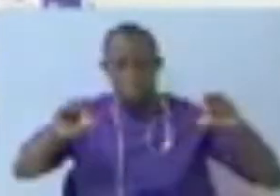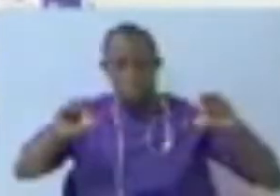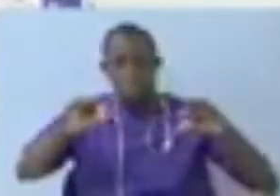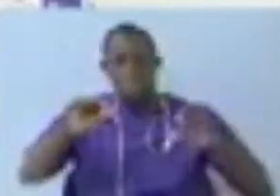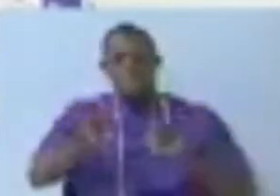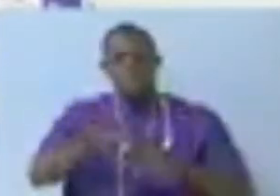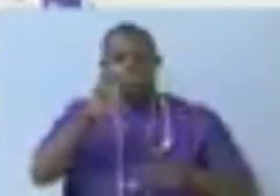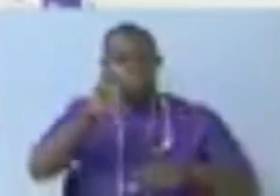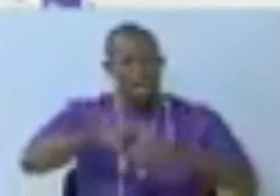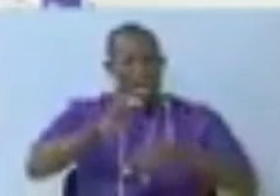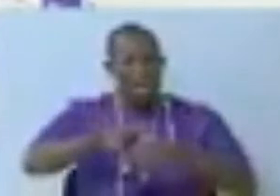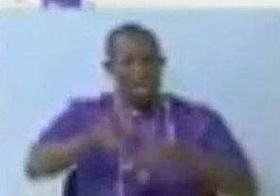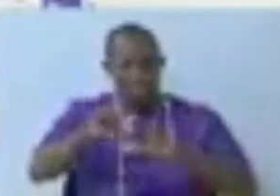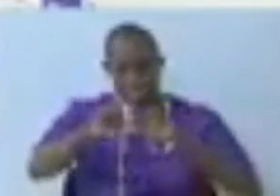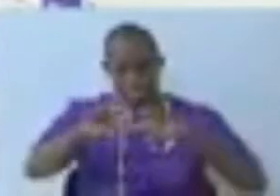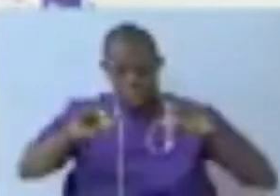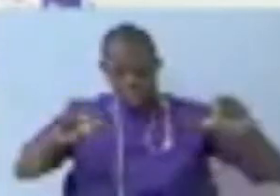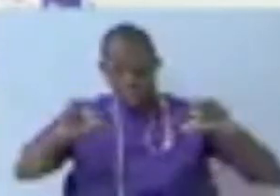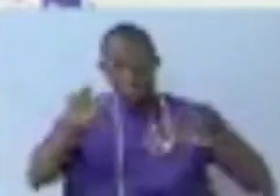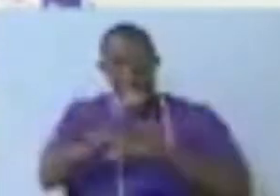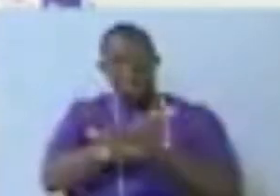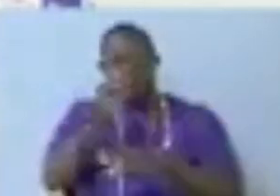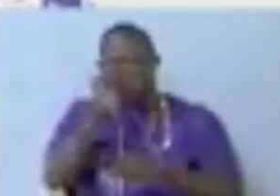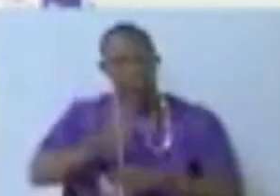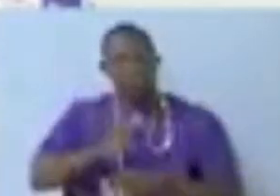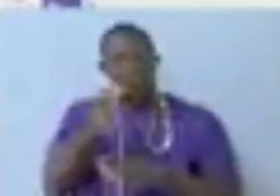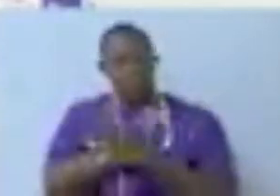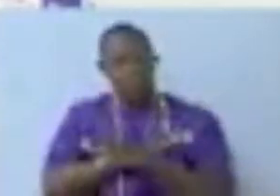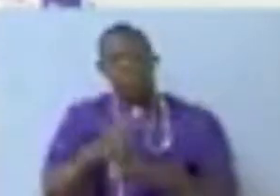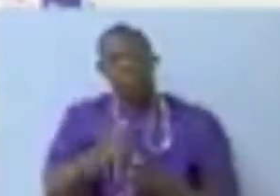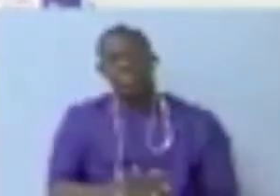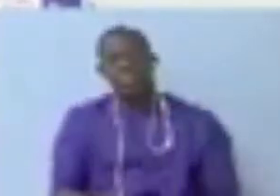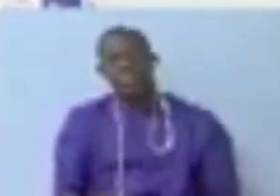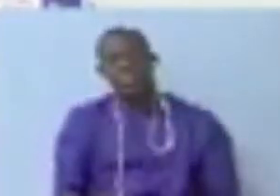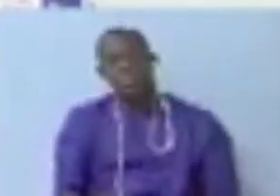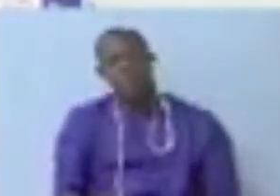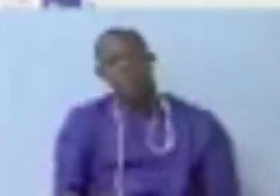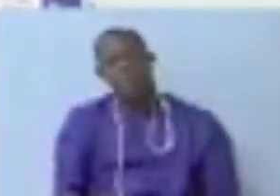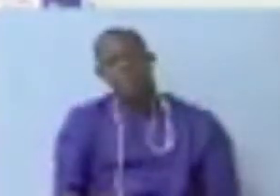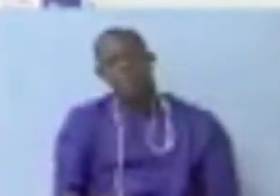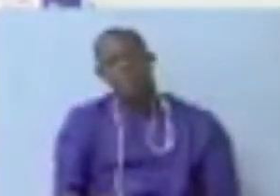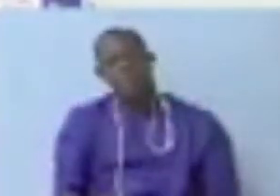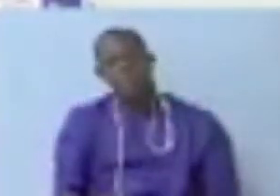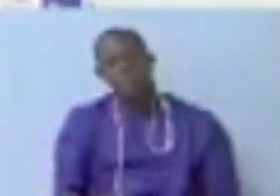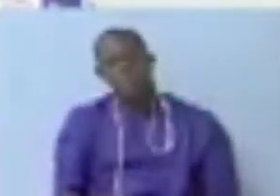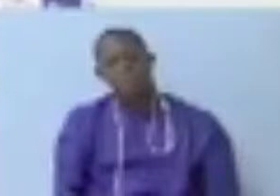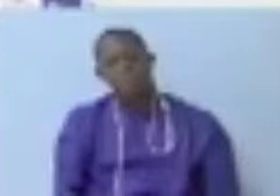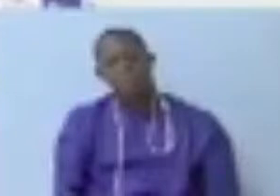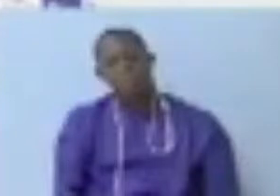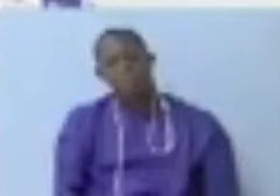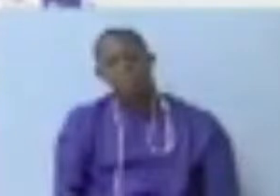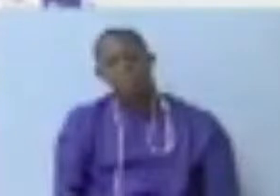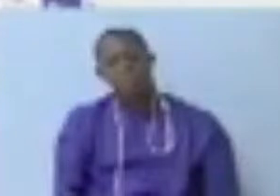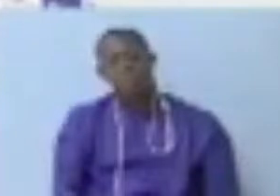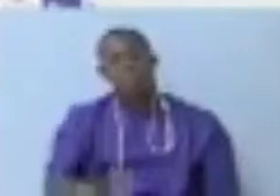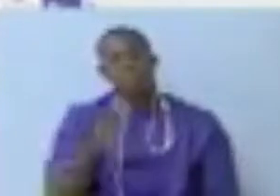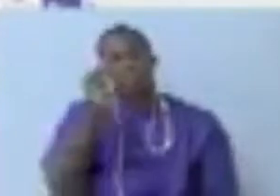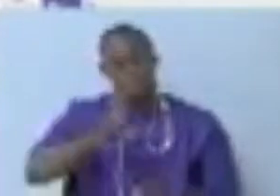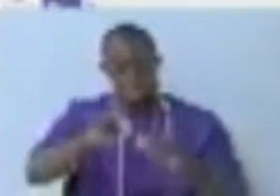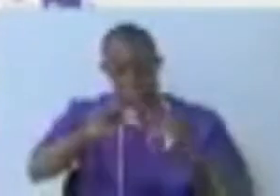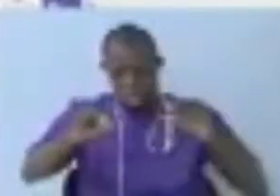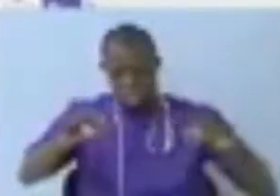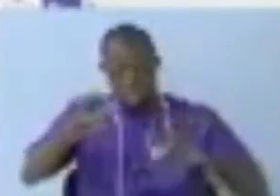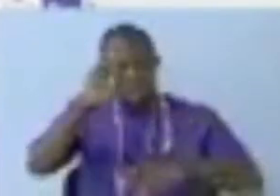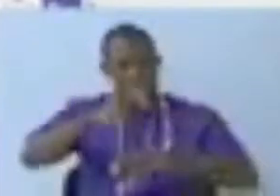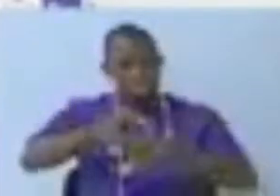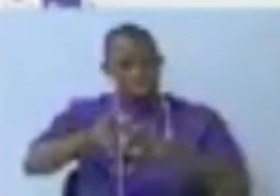An iron rod. Yes, iron rod. Yes. Fine. And hit his mother and killed